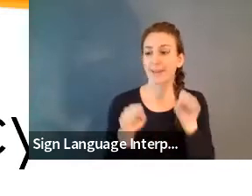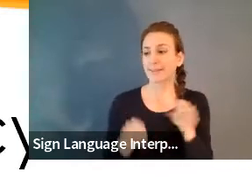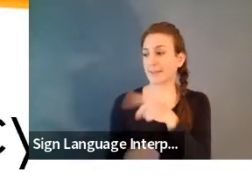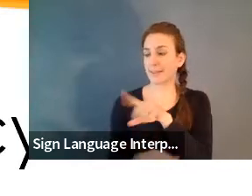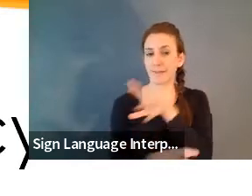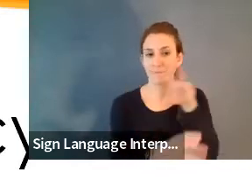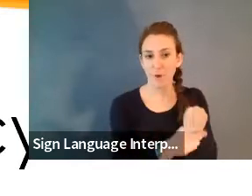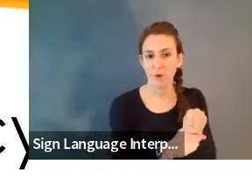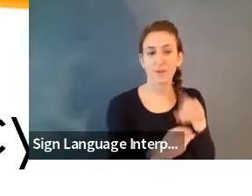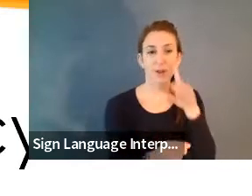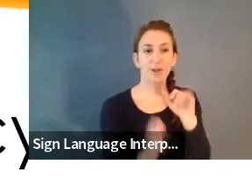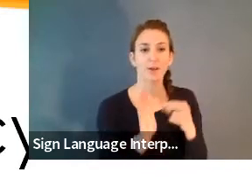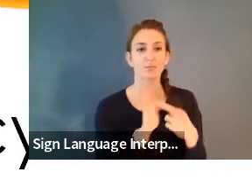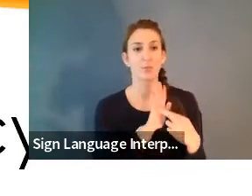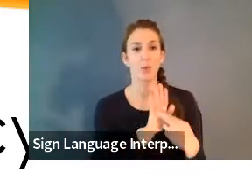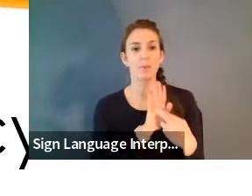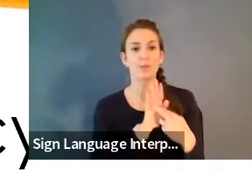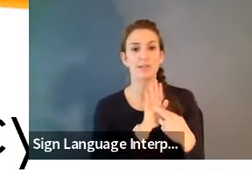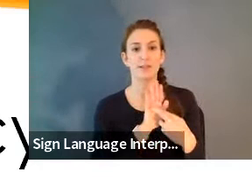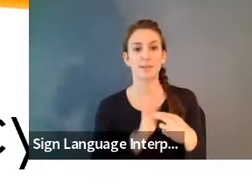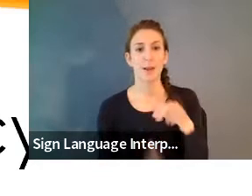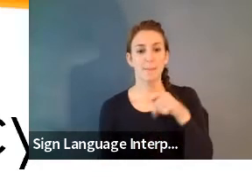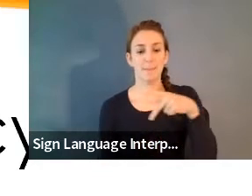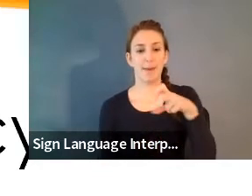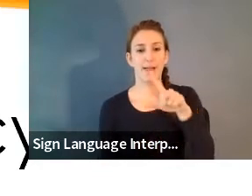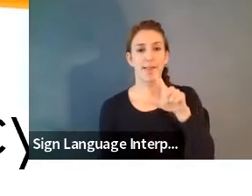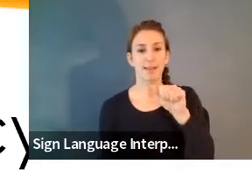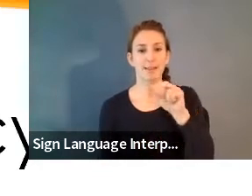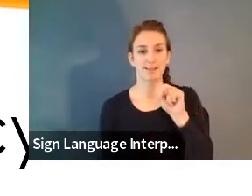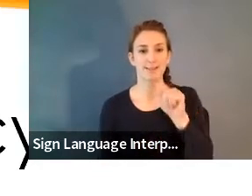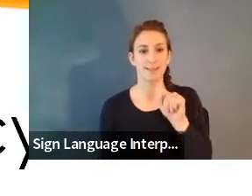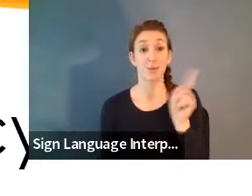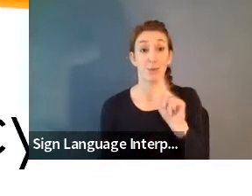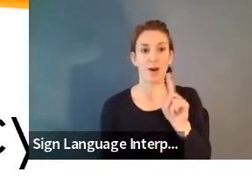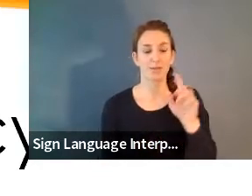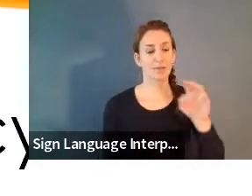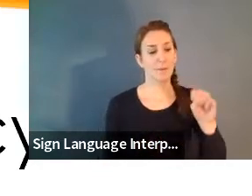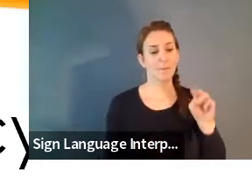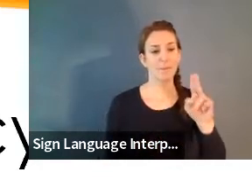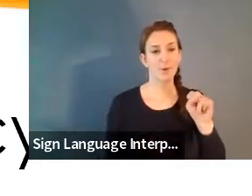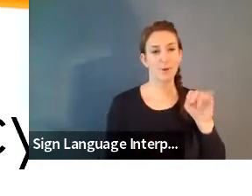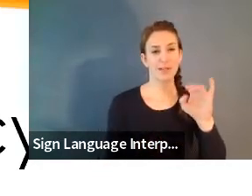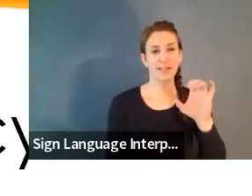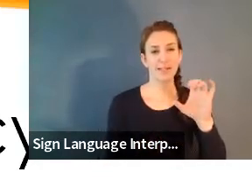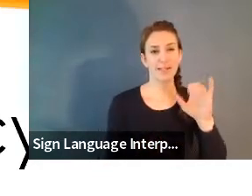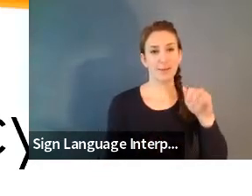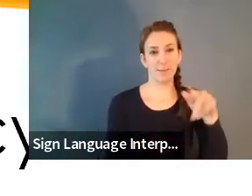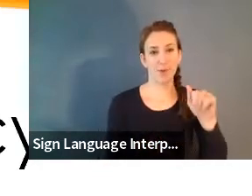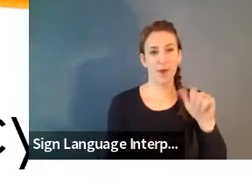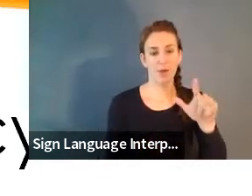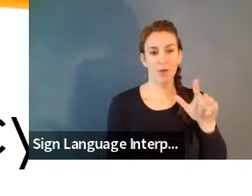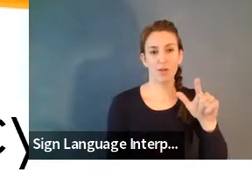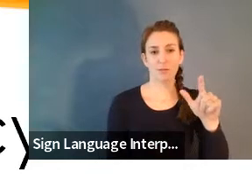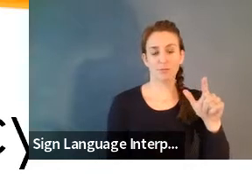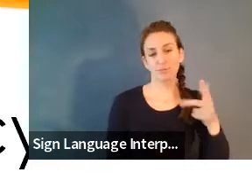an appellant at a municipal hearing and help with things like presenting evidence, walking